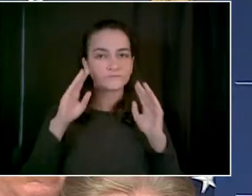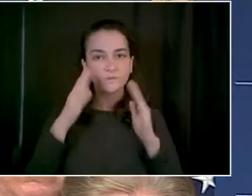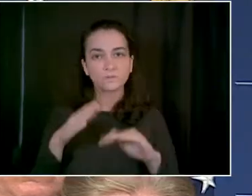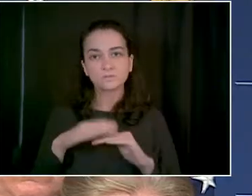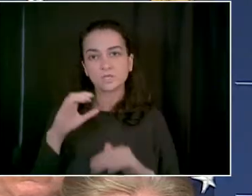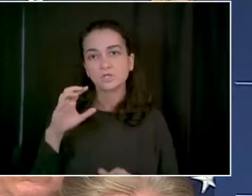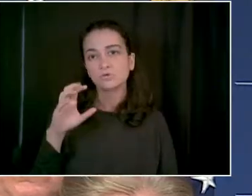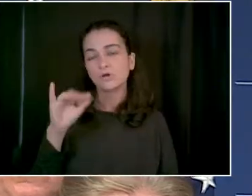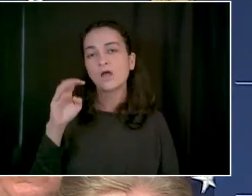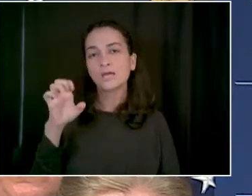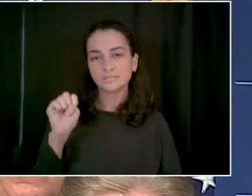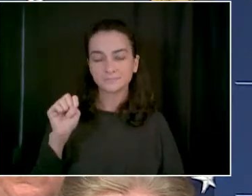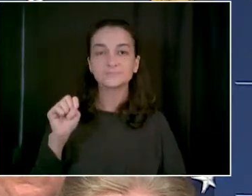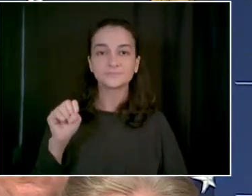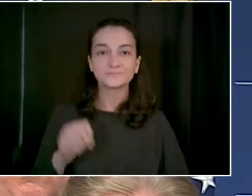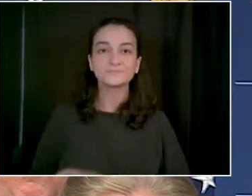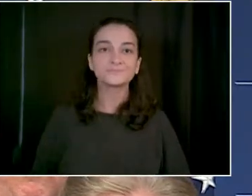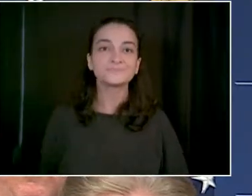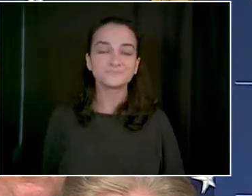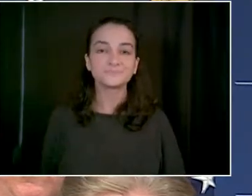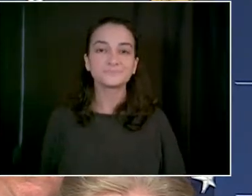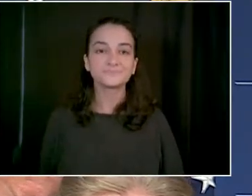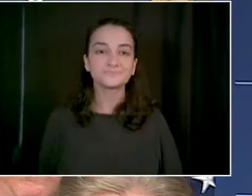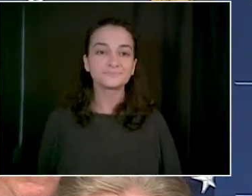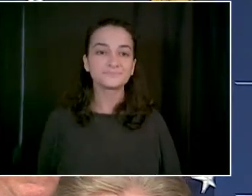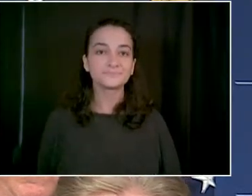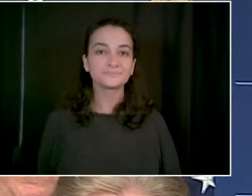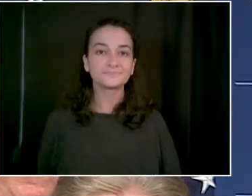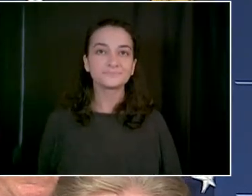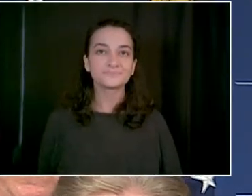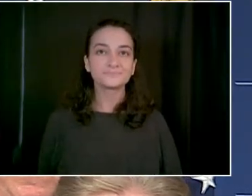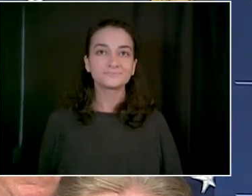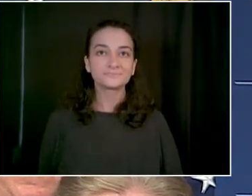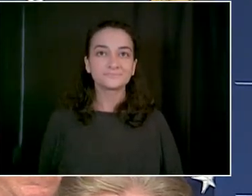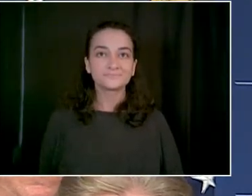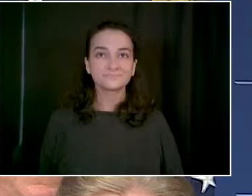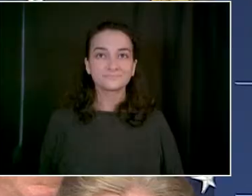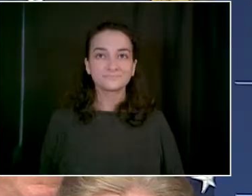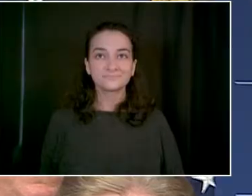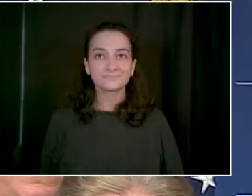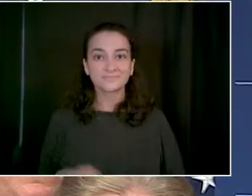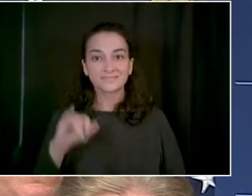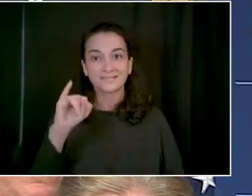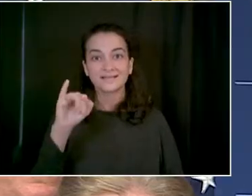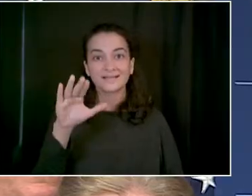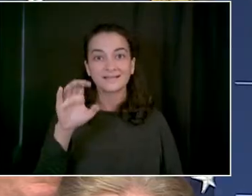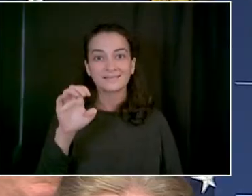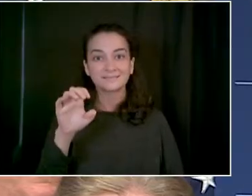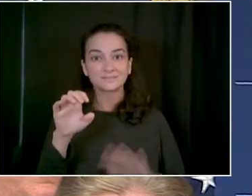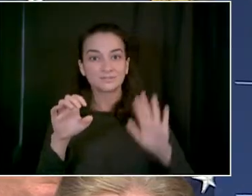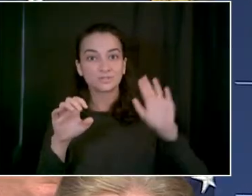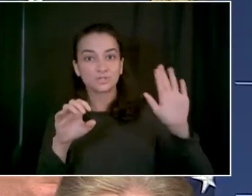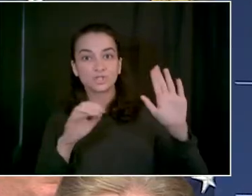illegal organization. And all of this atmosphere and energy of all of a sudden taking ICE and make it appear as